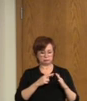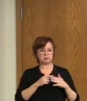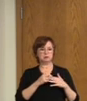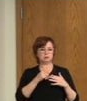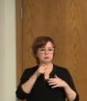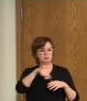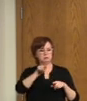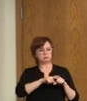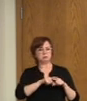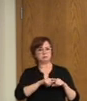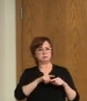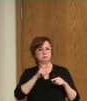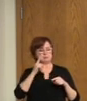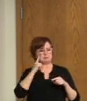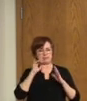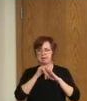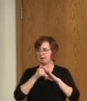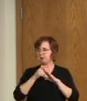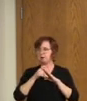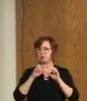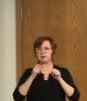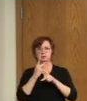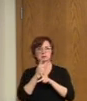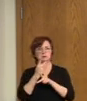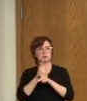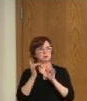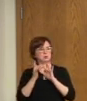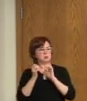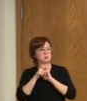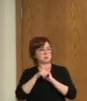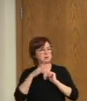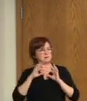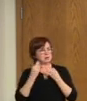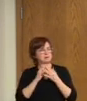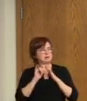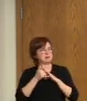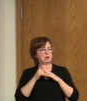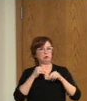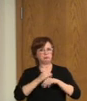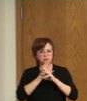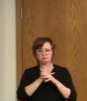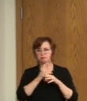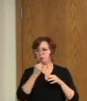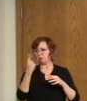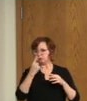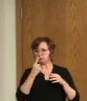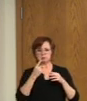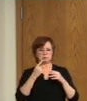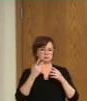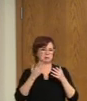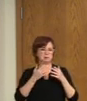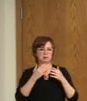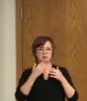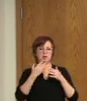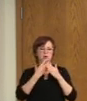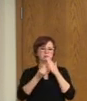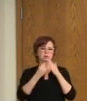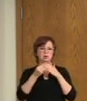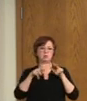are, thinking of innovative ways to remain connected, either virtually or if they live in the same community, maybe outdoors, going outdoors for a